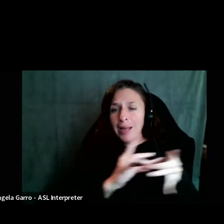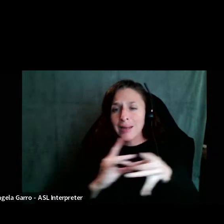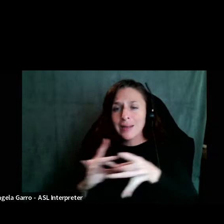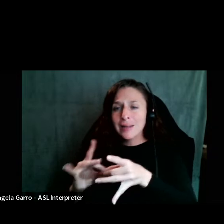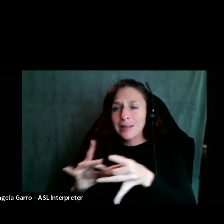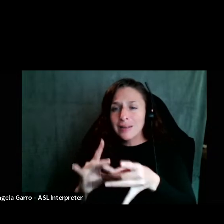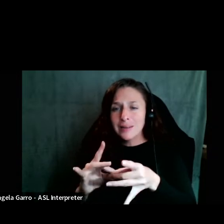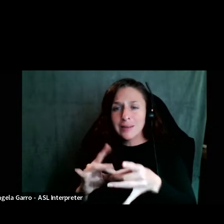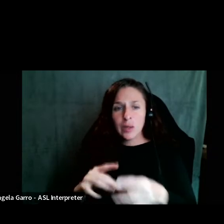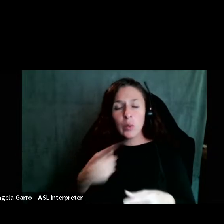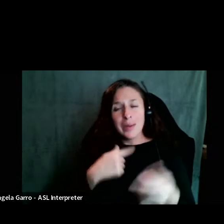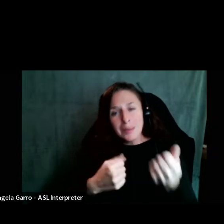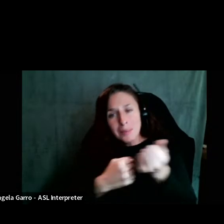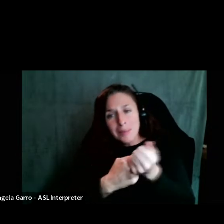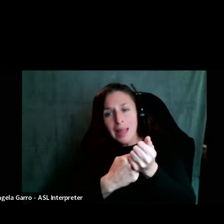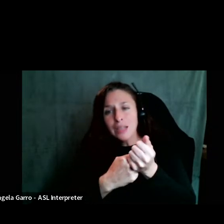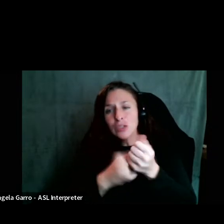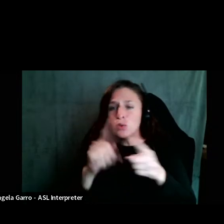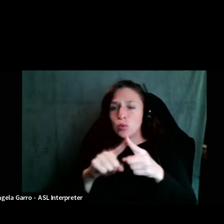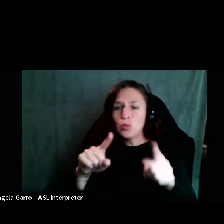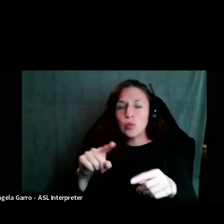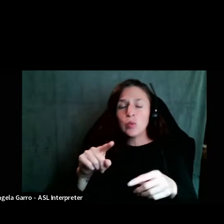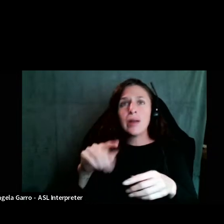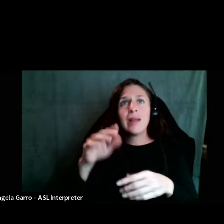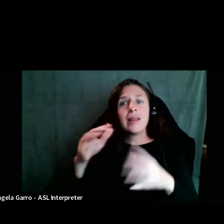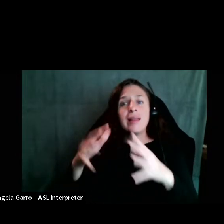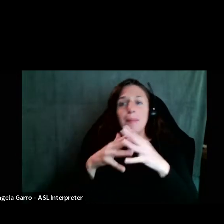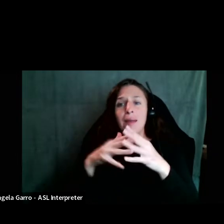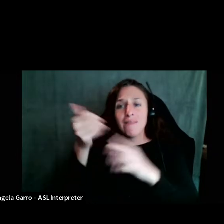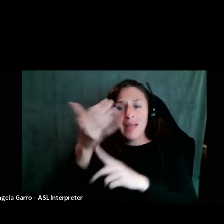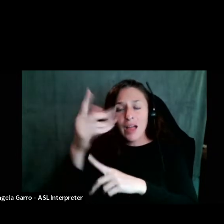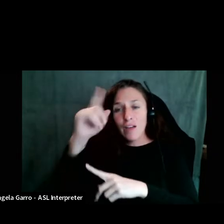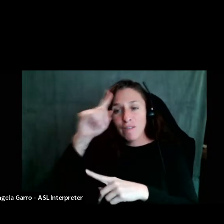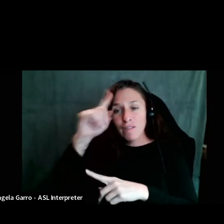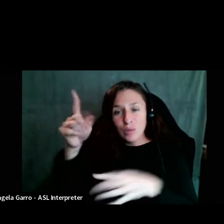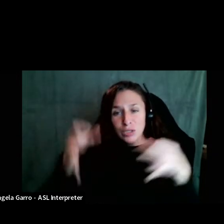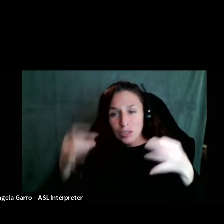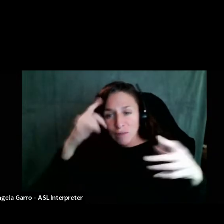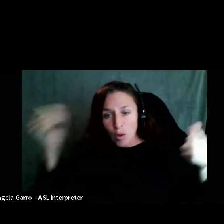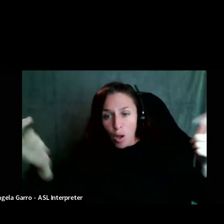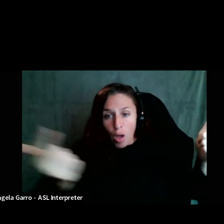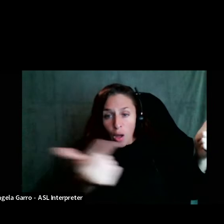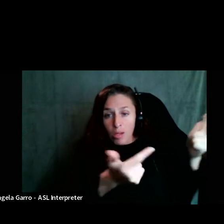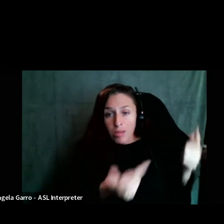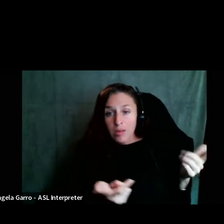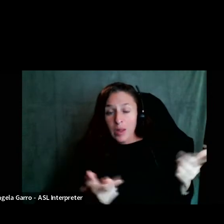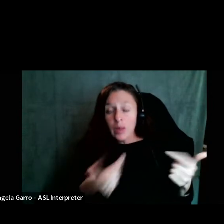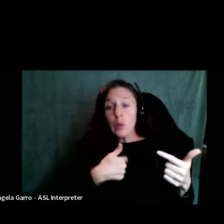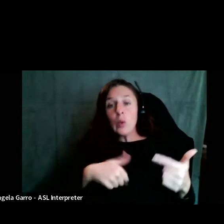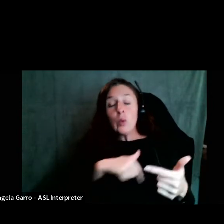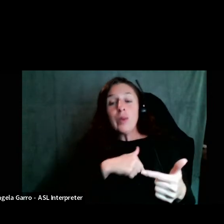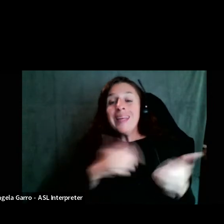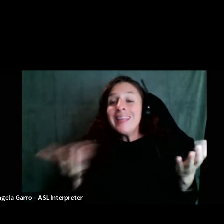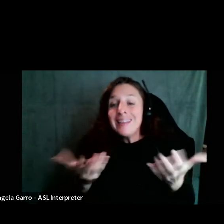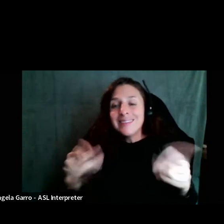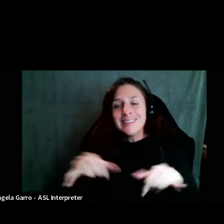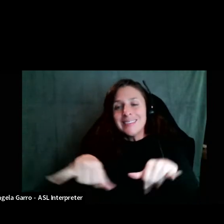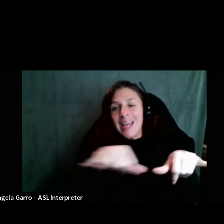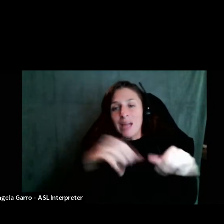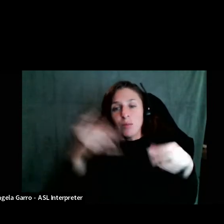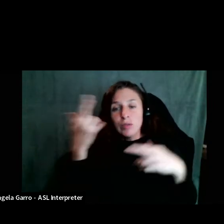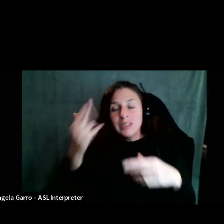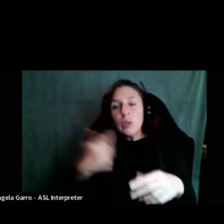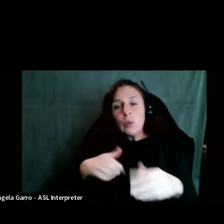all pledge allegiance to the American flag, for justice for all. We are all here for the same reason. We all